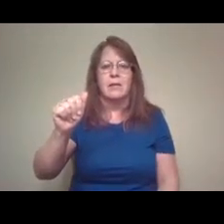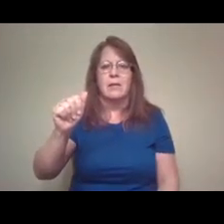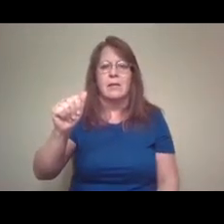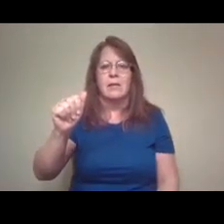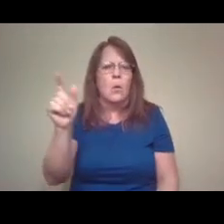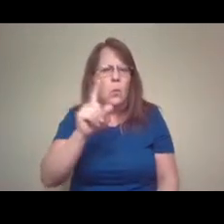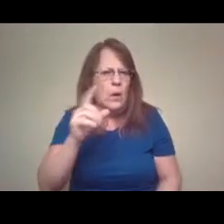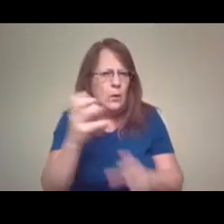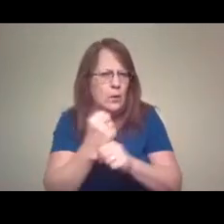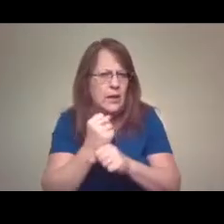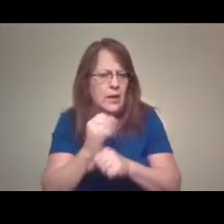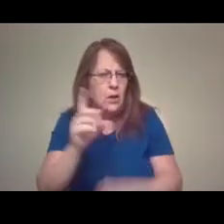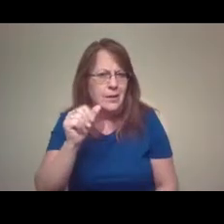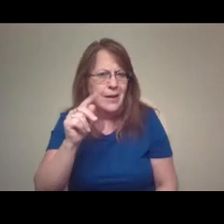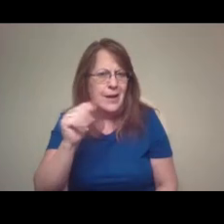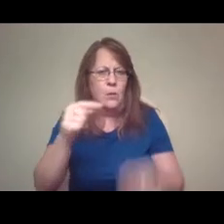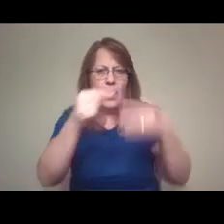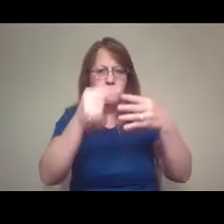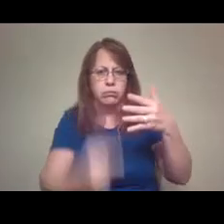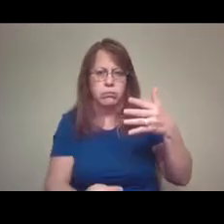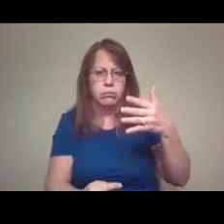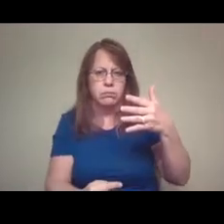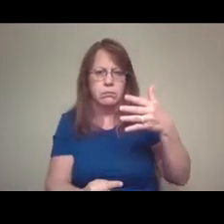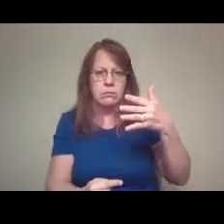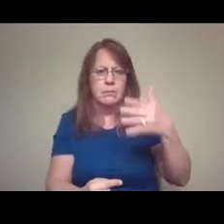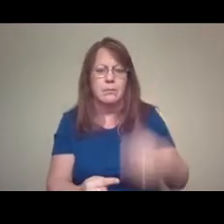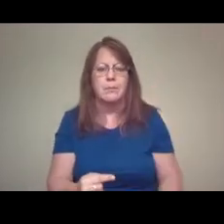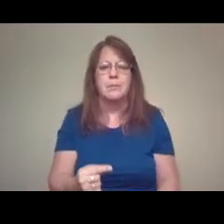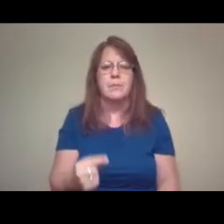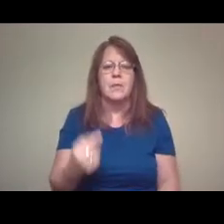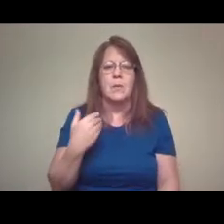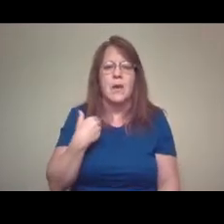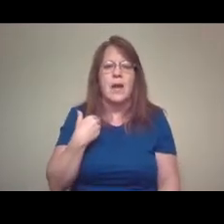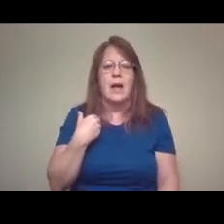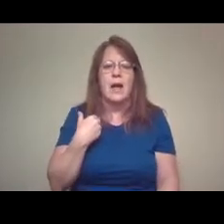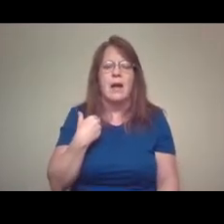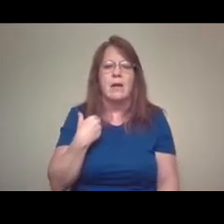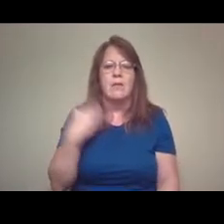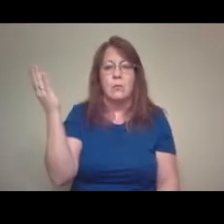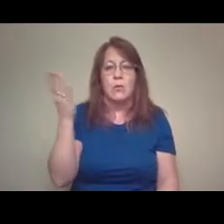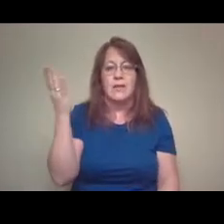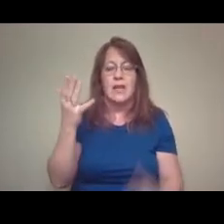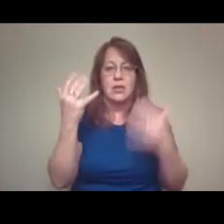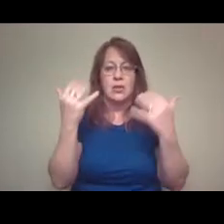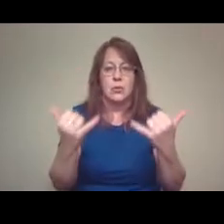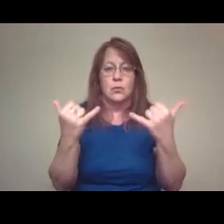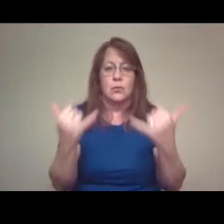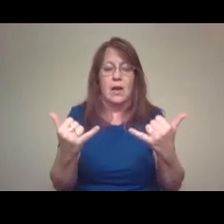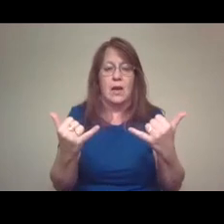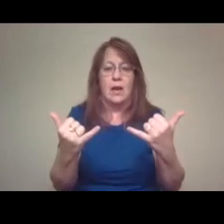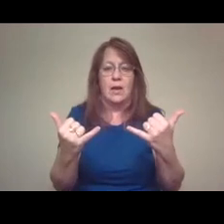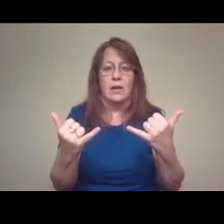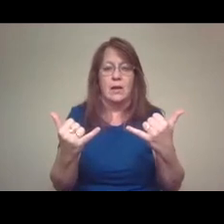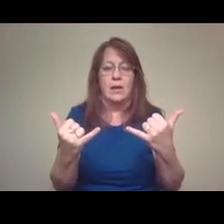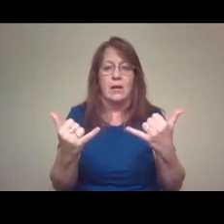I have a long list here of just some of our data resources. The presentation today is focusing on 2 data